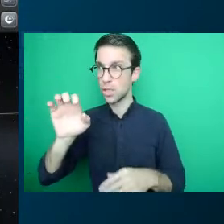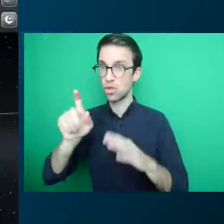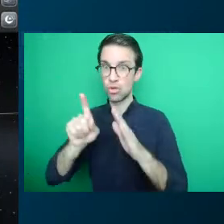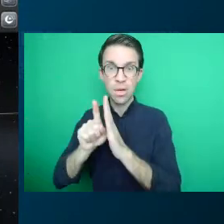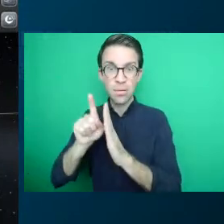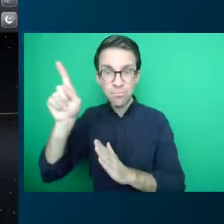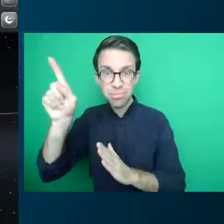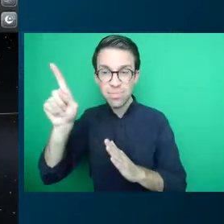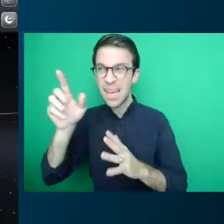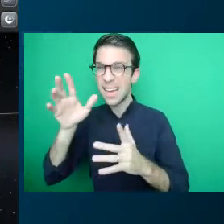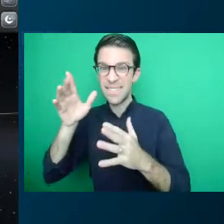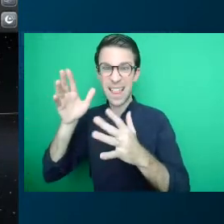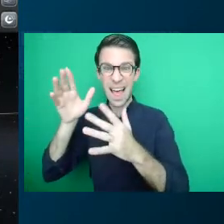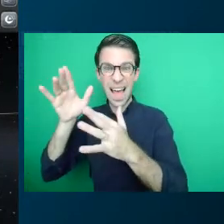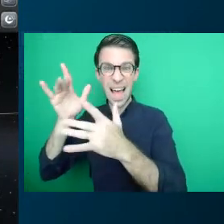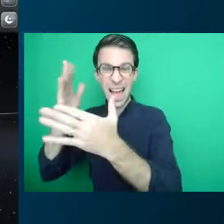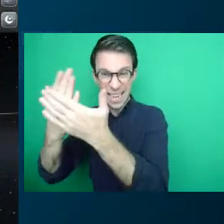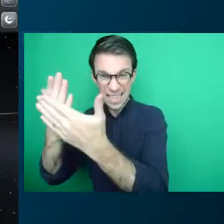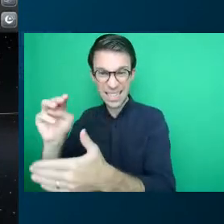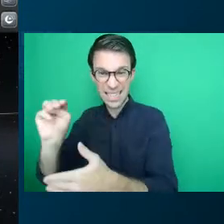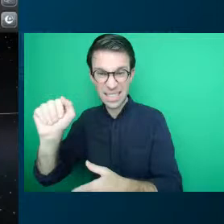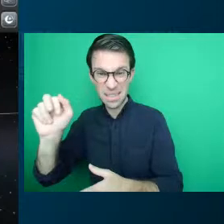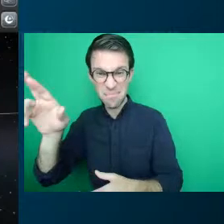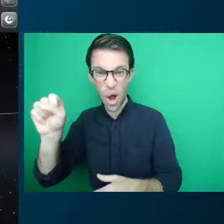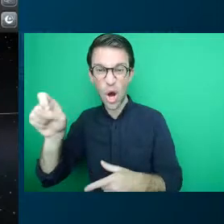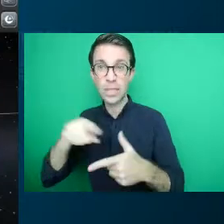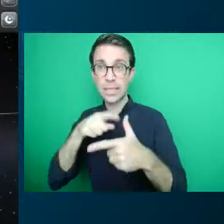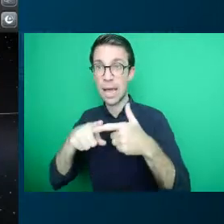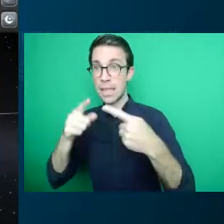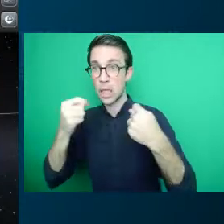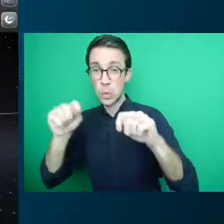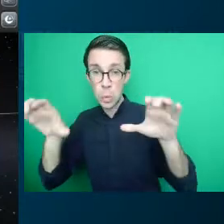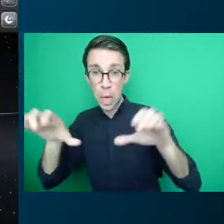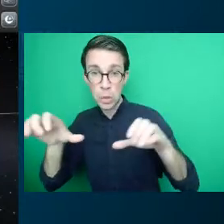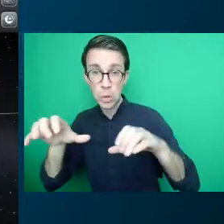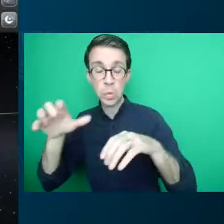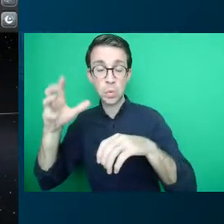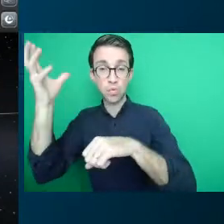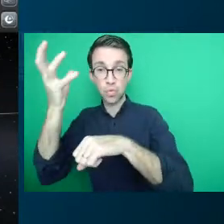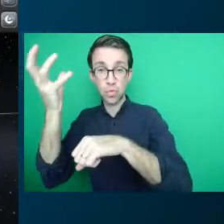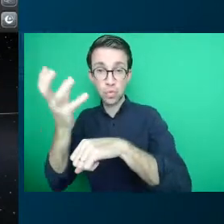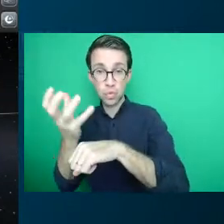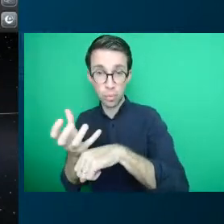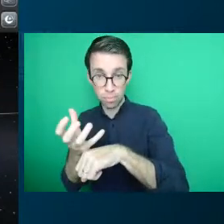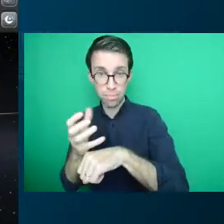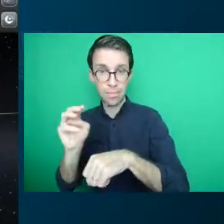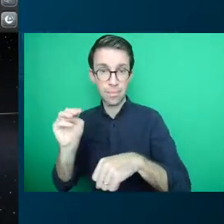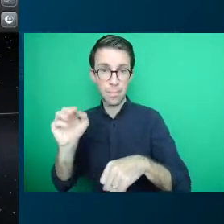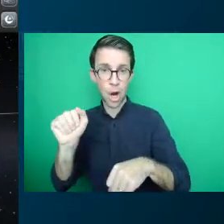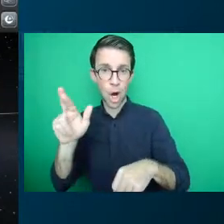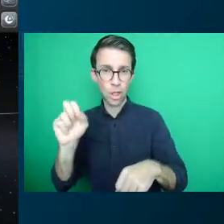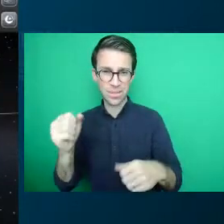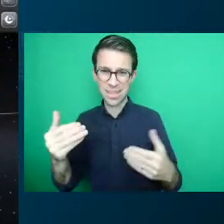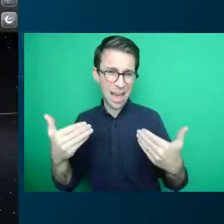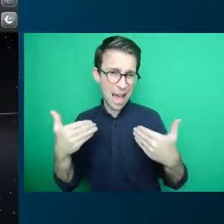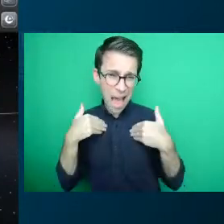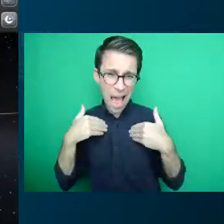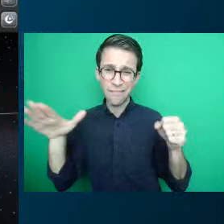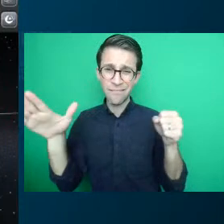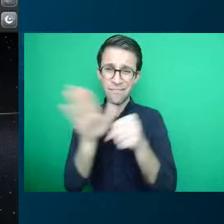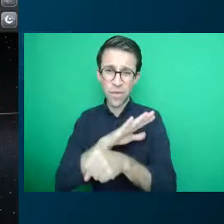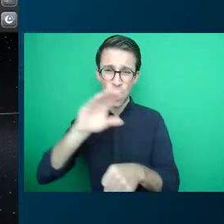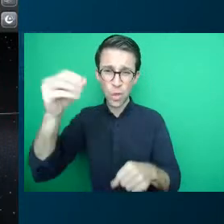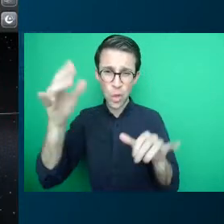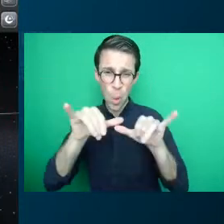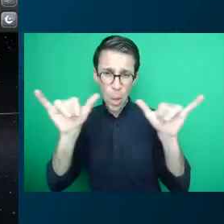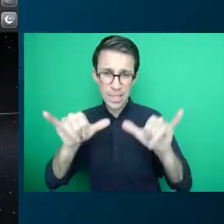trajectory that gets you close to Mars and then land on Mars and then try to do there's all these different things that you can do. There's an entire solar system that you can explore. But in order to